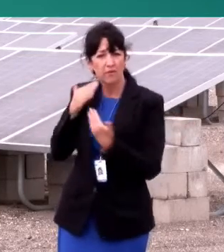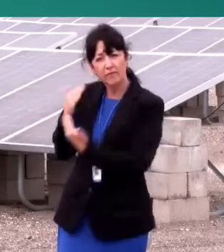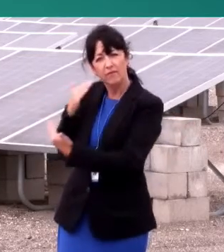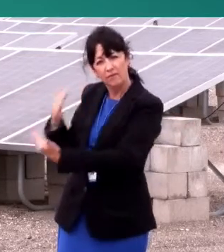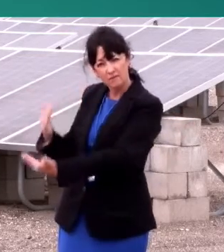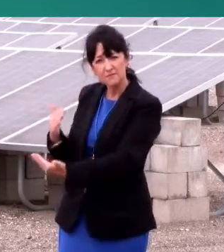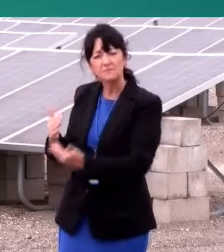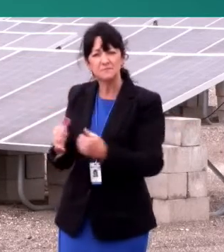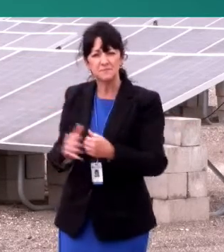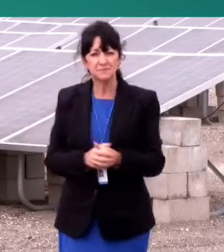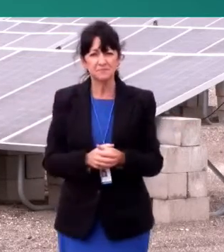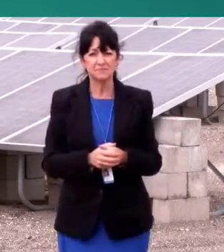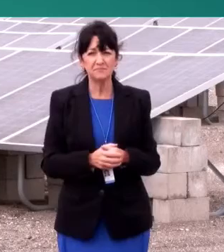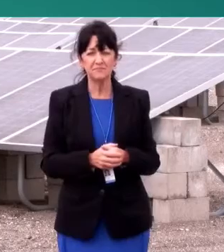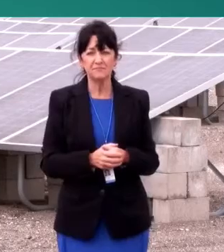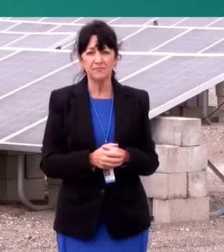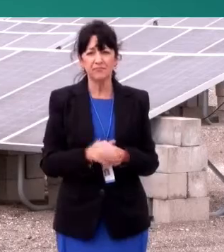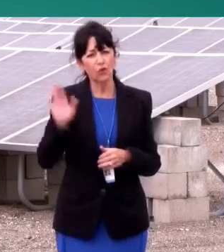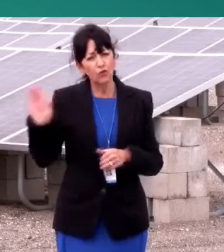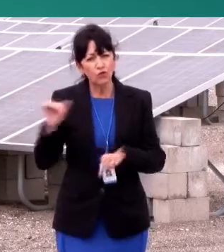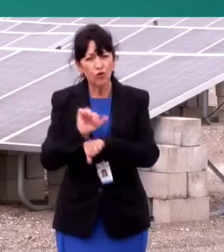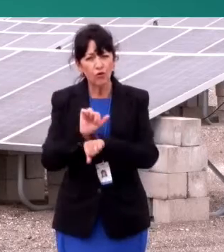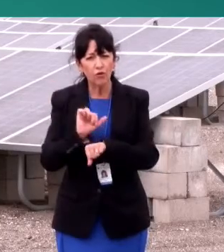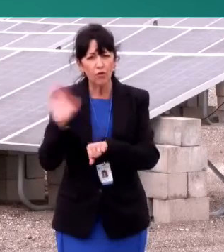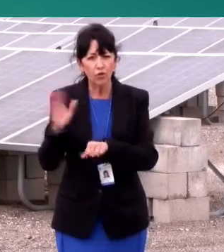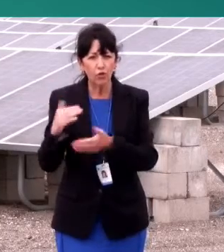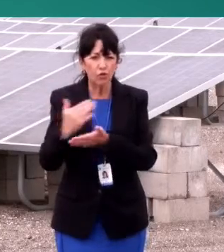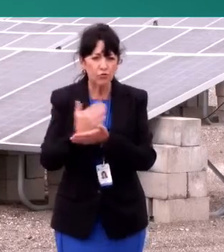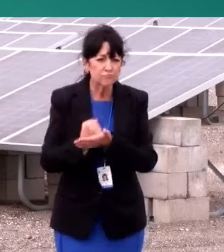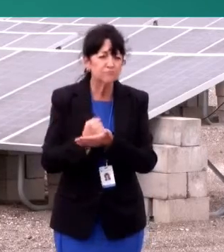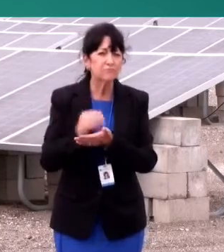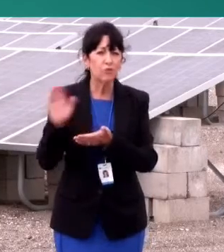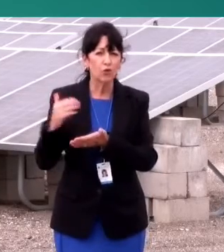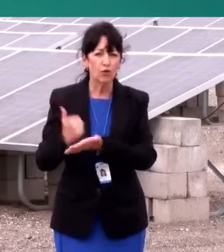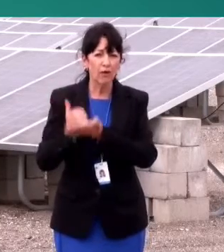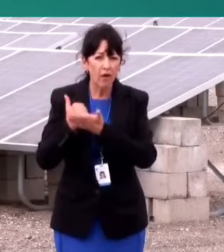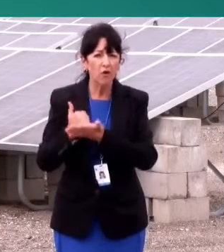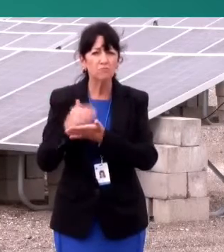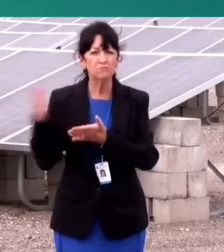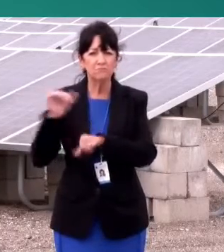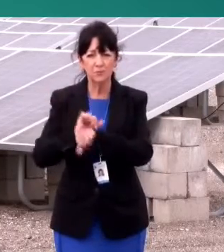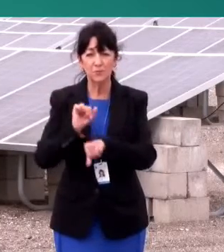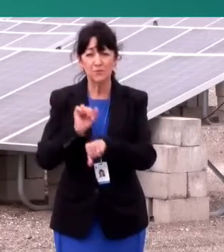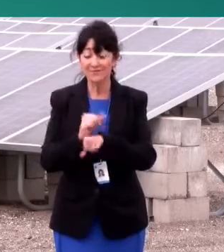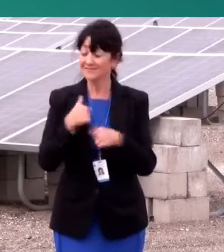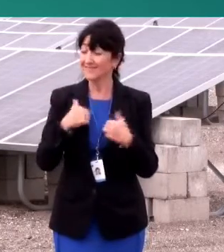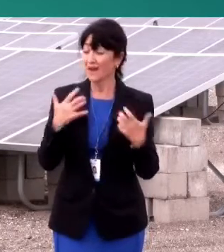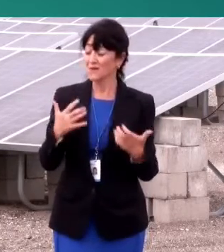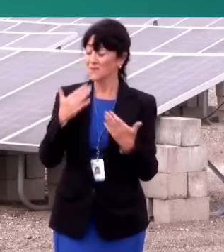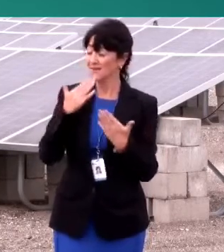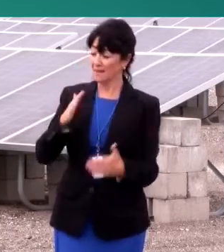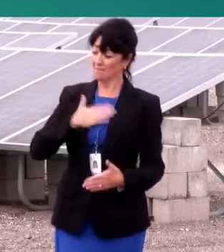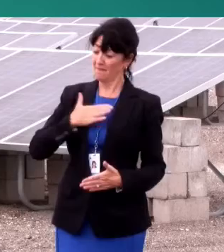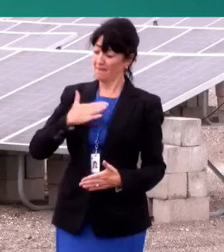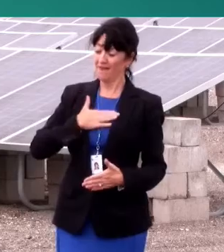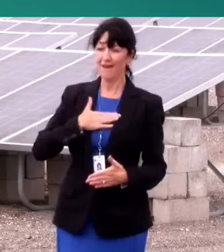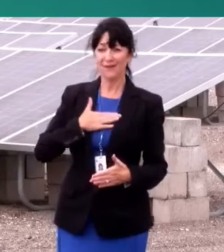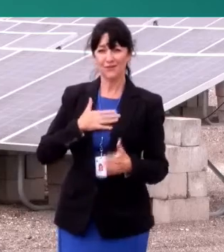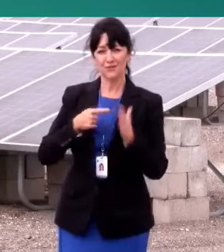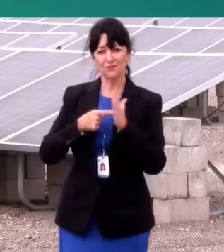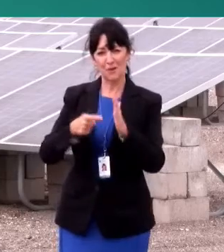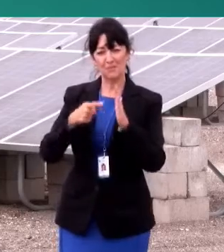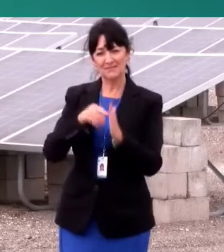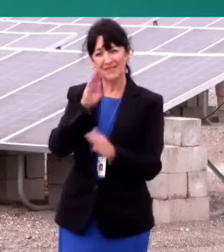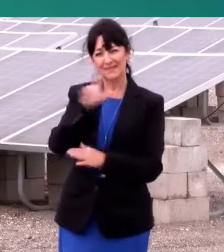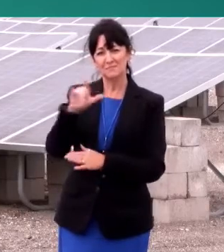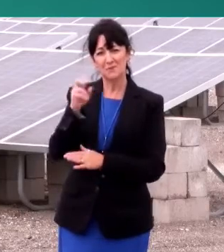with that, I have the great honor to represent my representative, who is Bill Bush. And